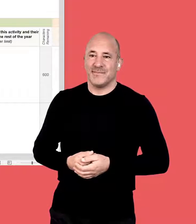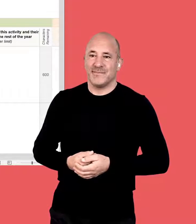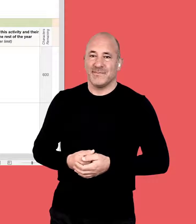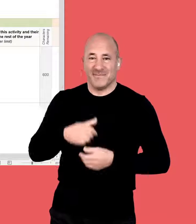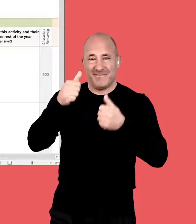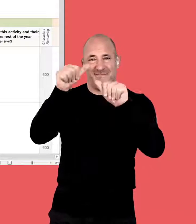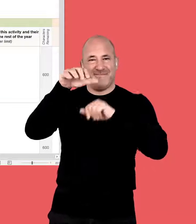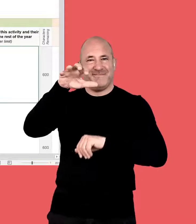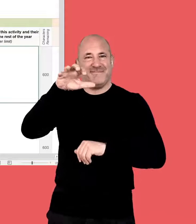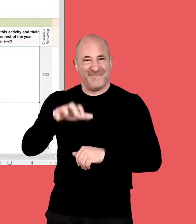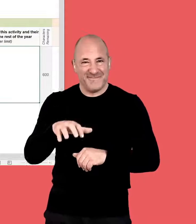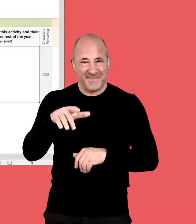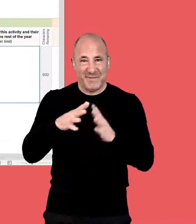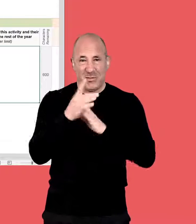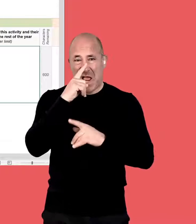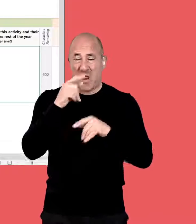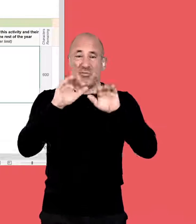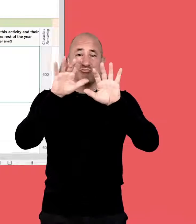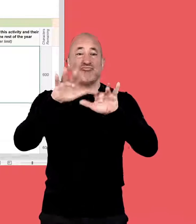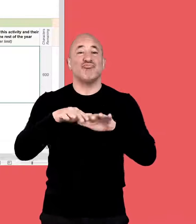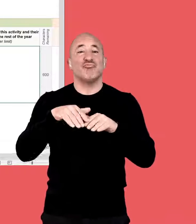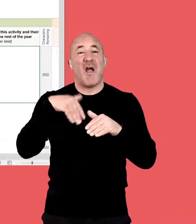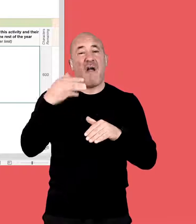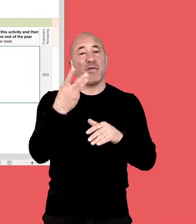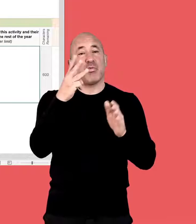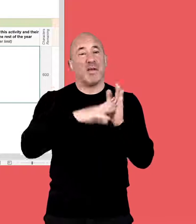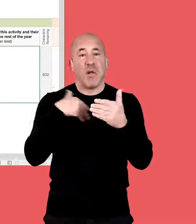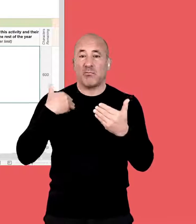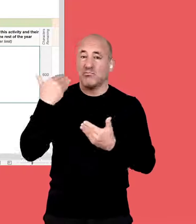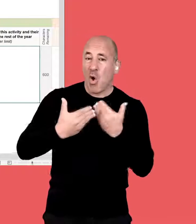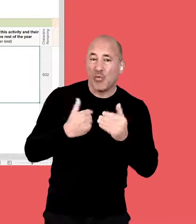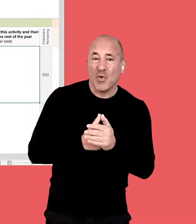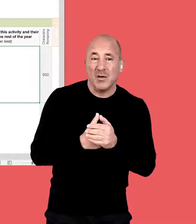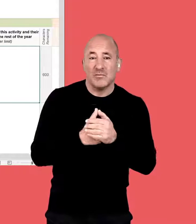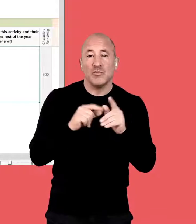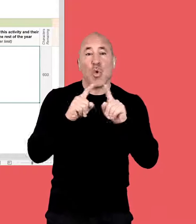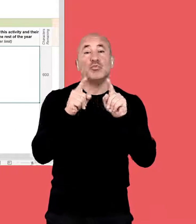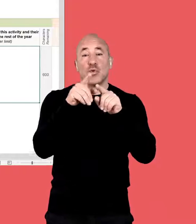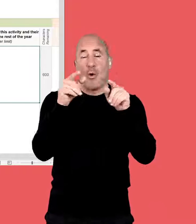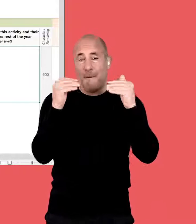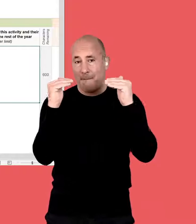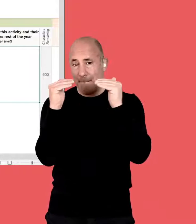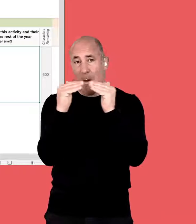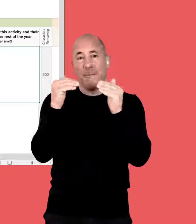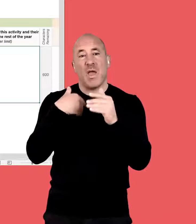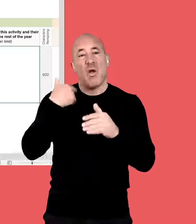this tab are opportunities for you to outline your quarterly progress